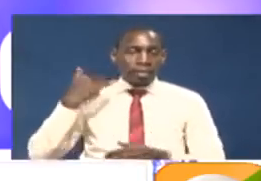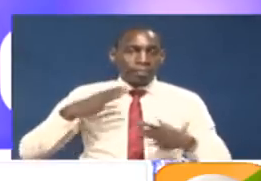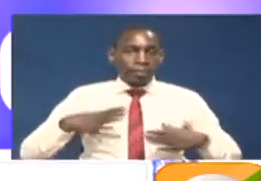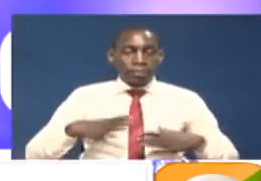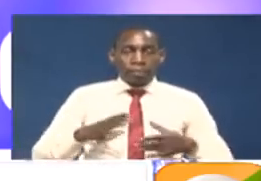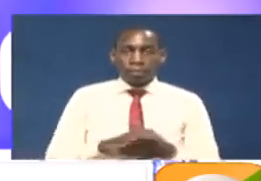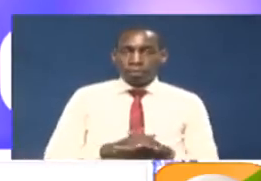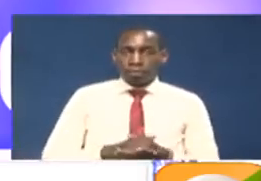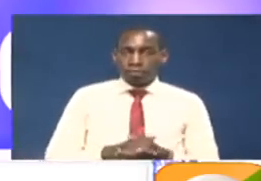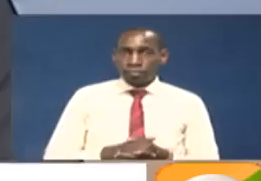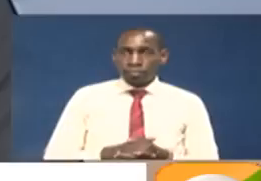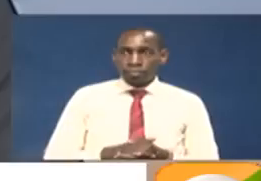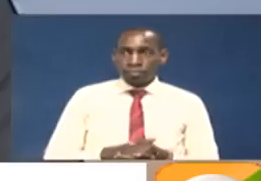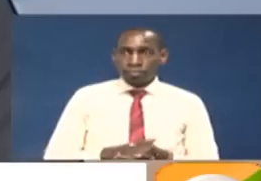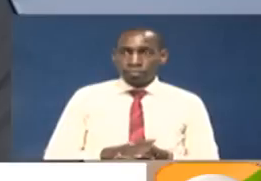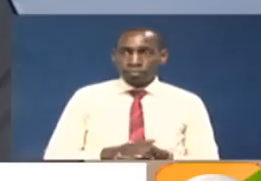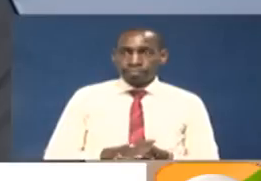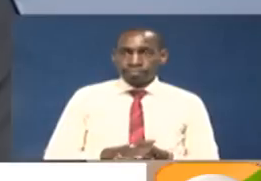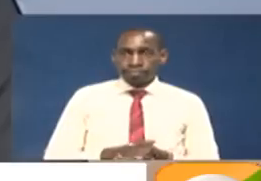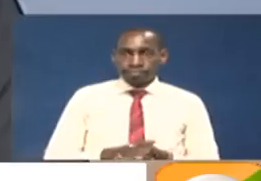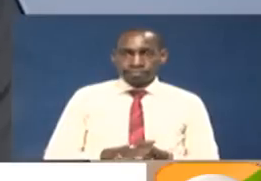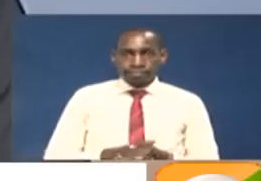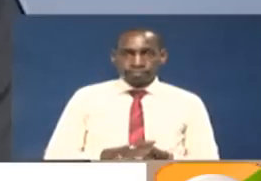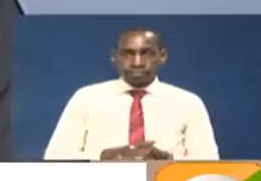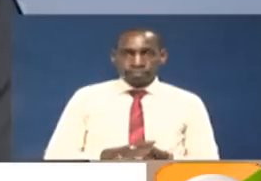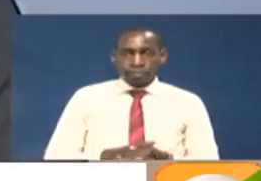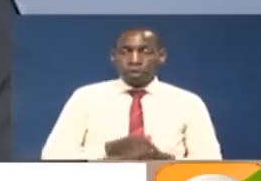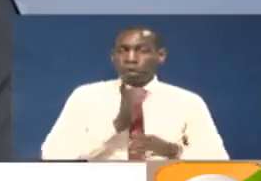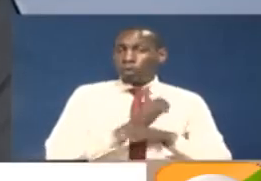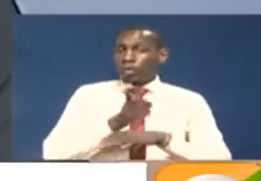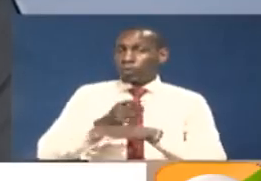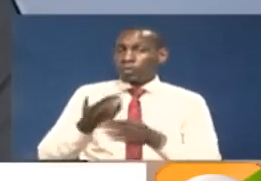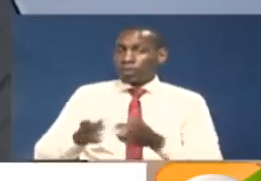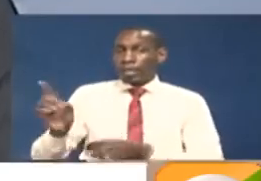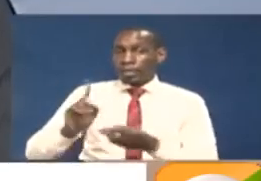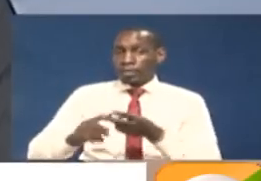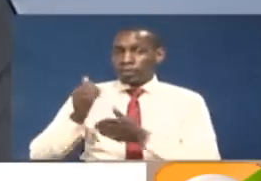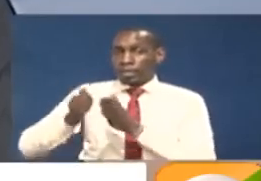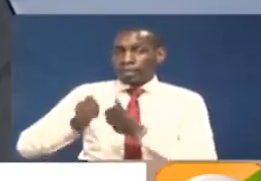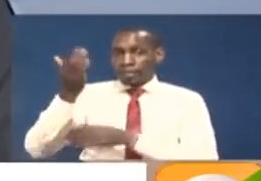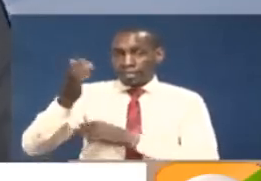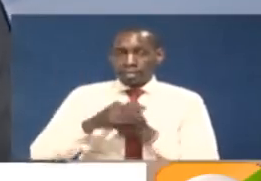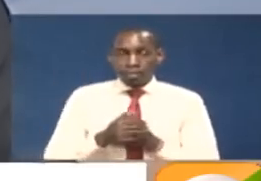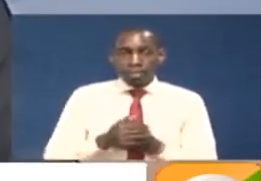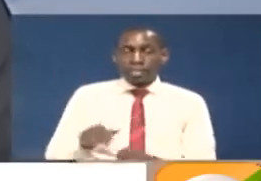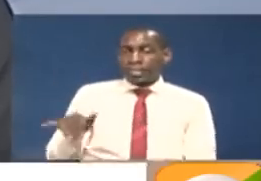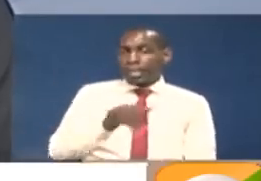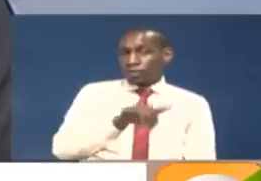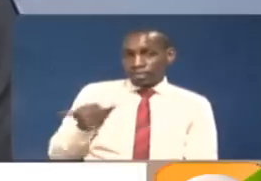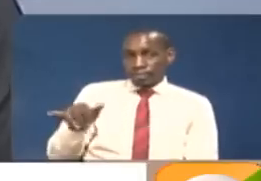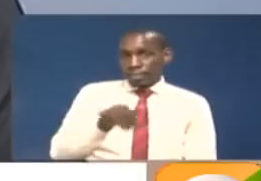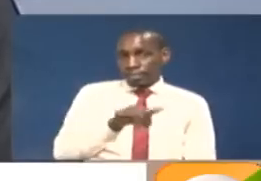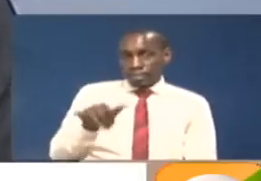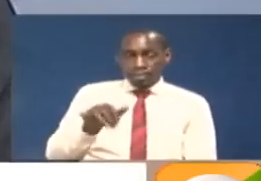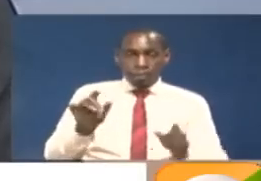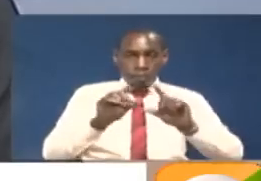criminals of unprecedented standards. The chilling warnings in Nairobi and Naivasha were identical almost